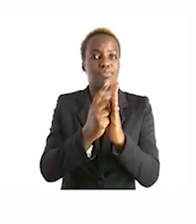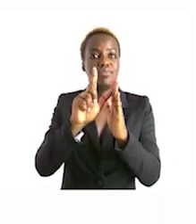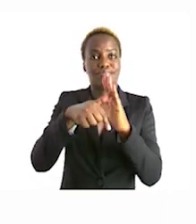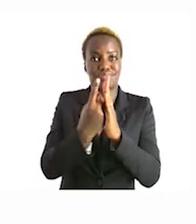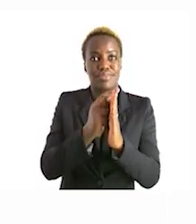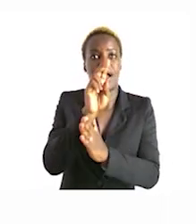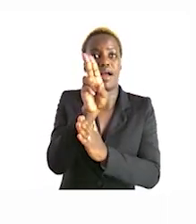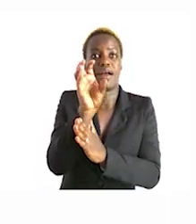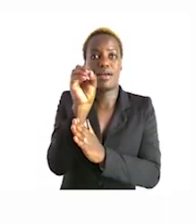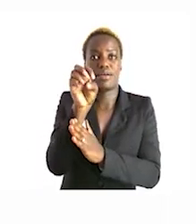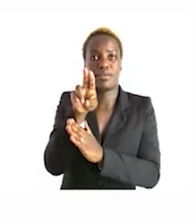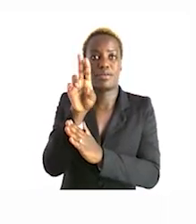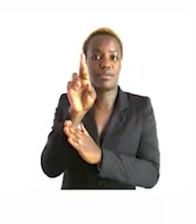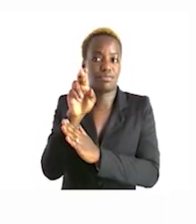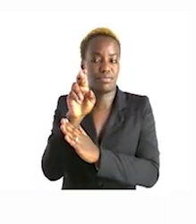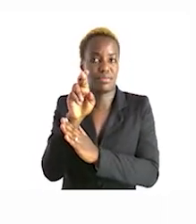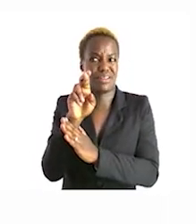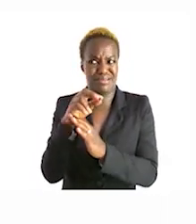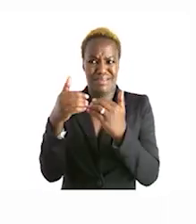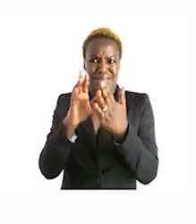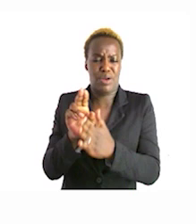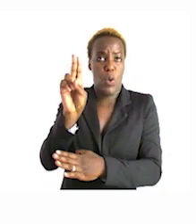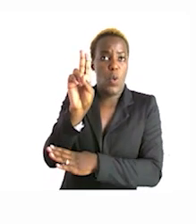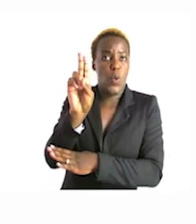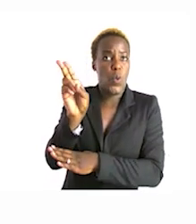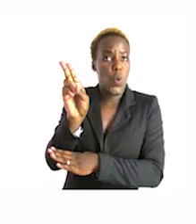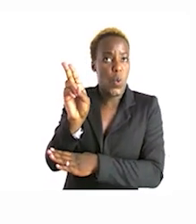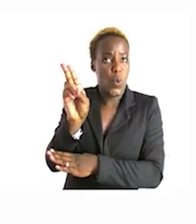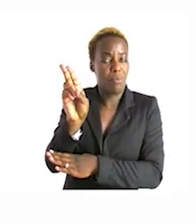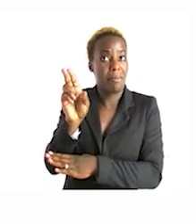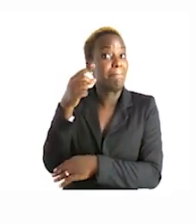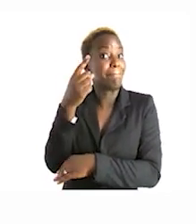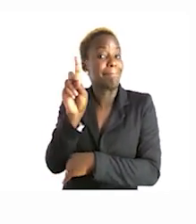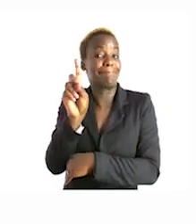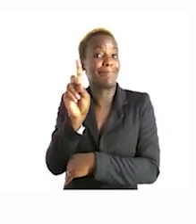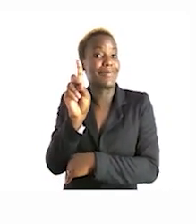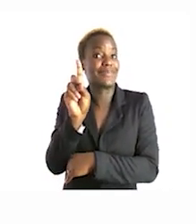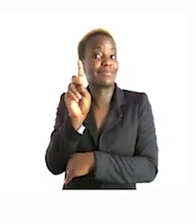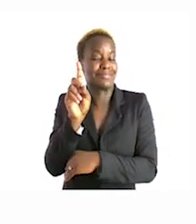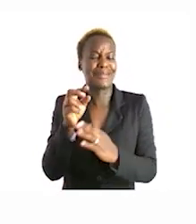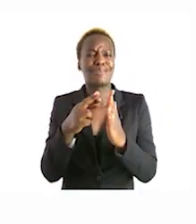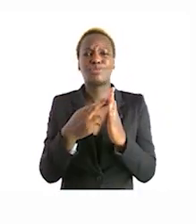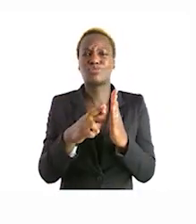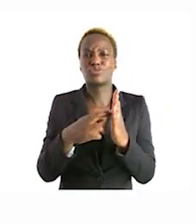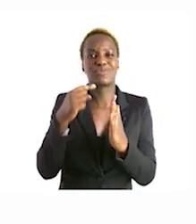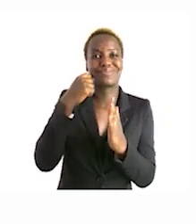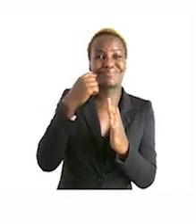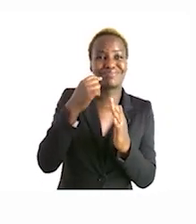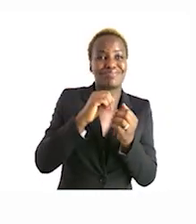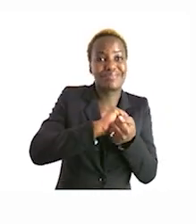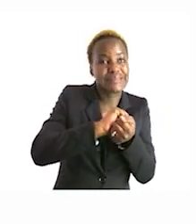That one is the letter H. It starts with the letter H. But there are a lot of exceptions when it comes